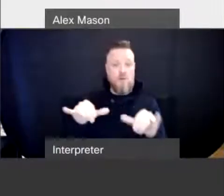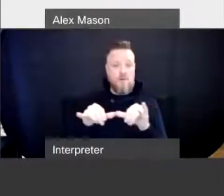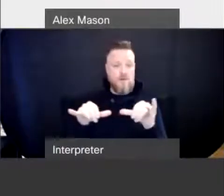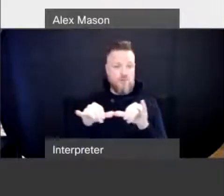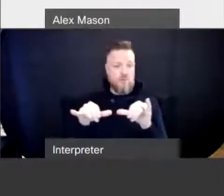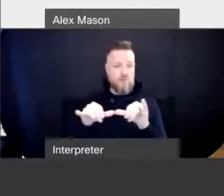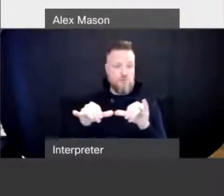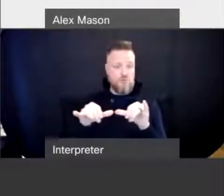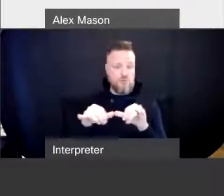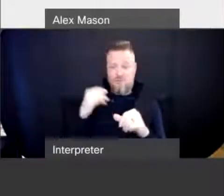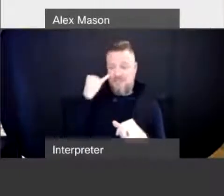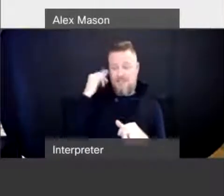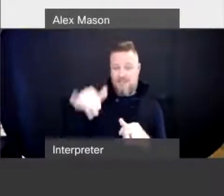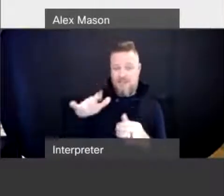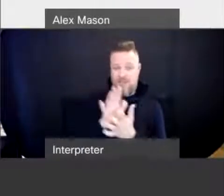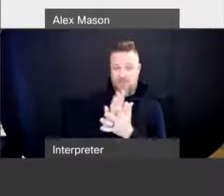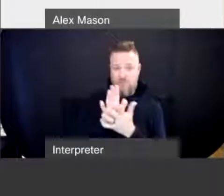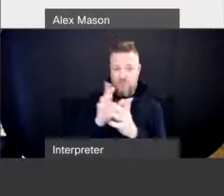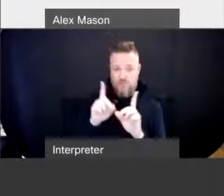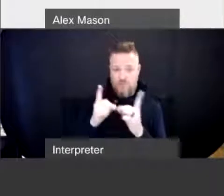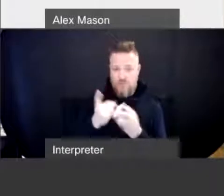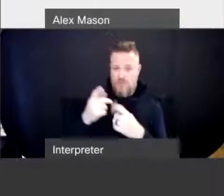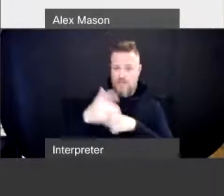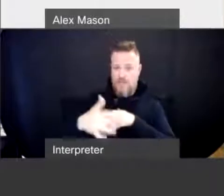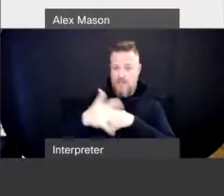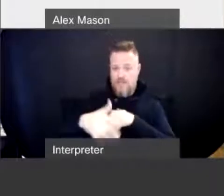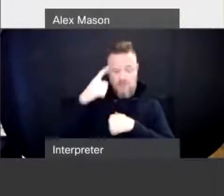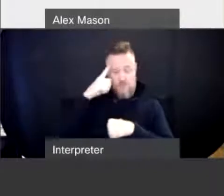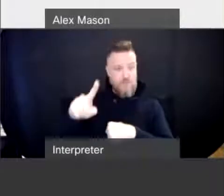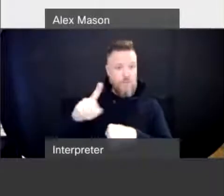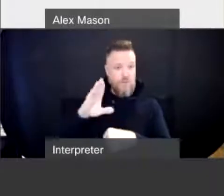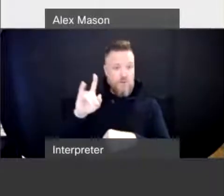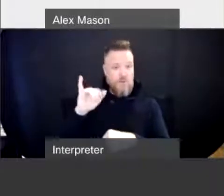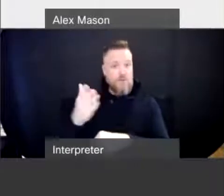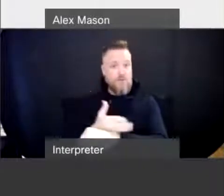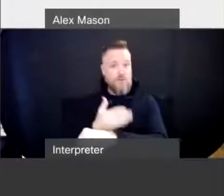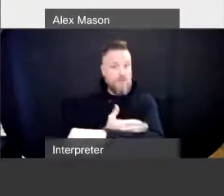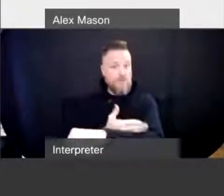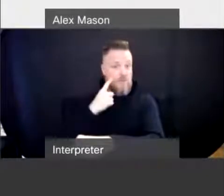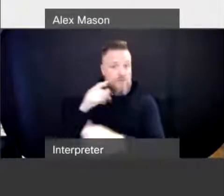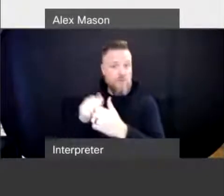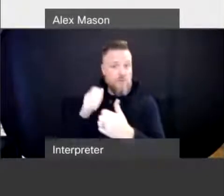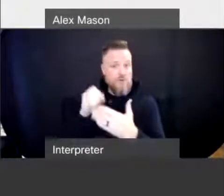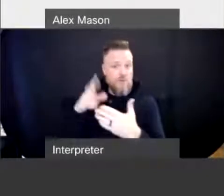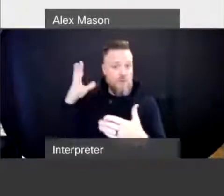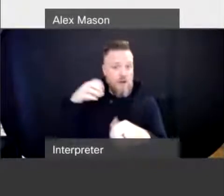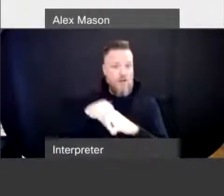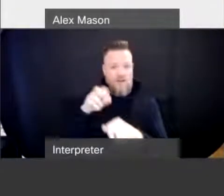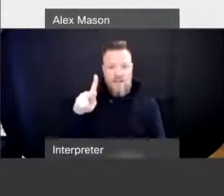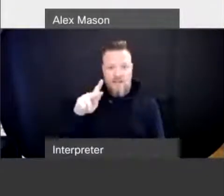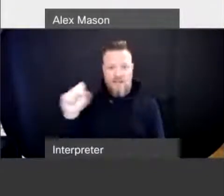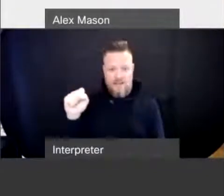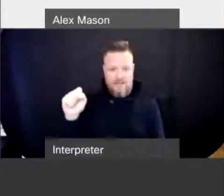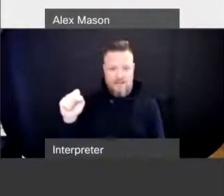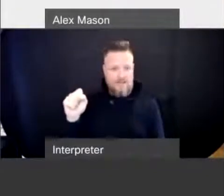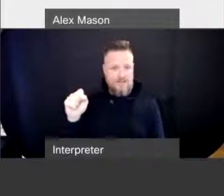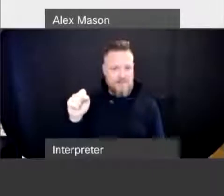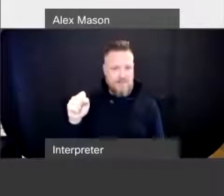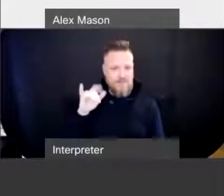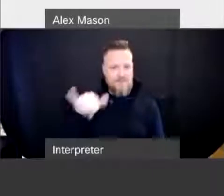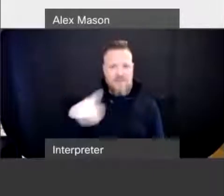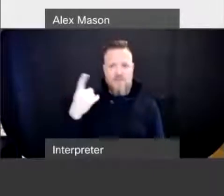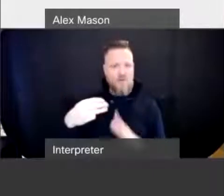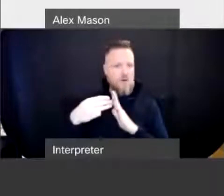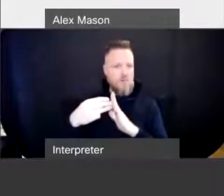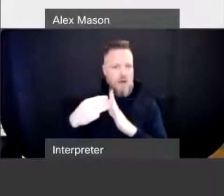whether school districts are eligible for capital improvement state aid by wealth in Kansas. That's kind of the model that we've been